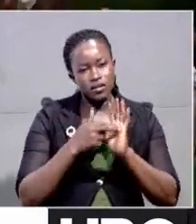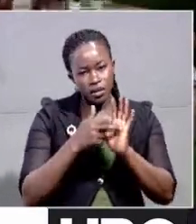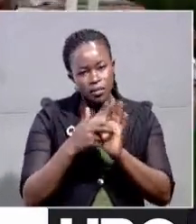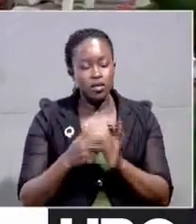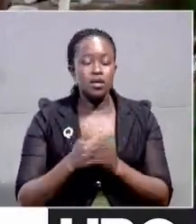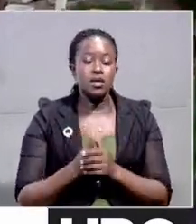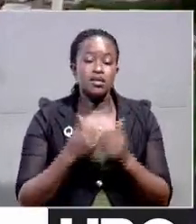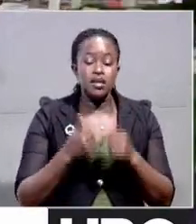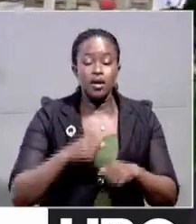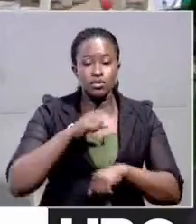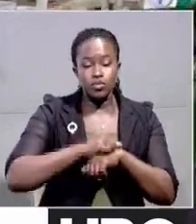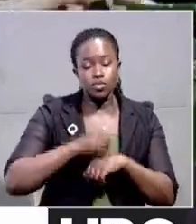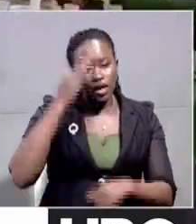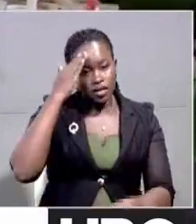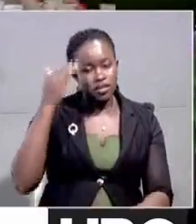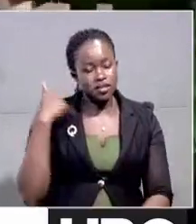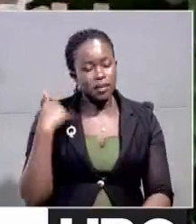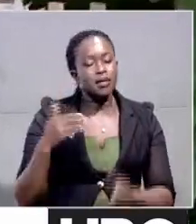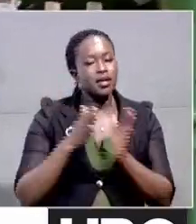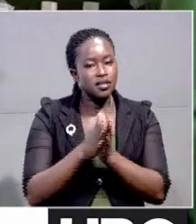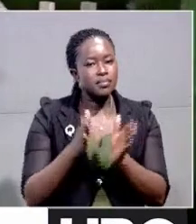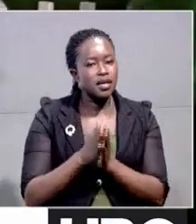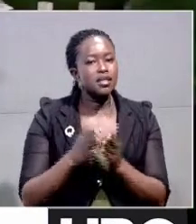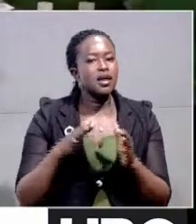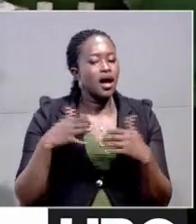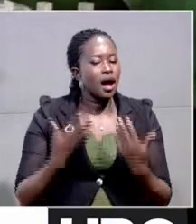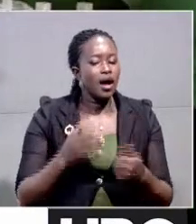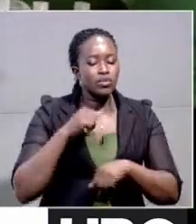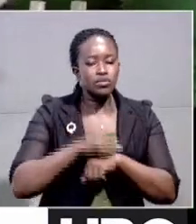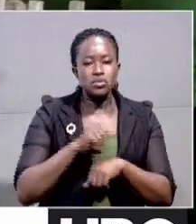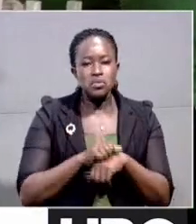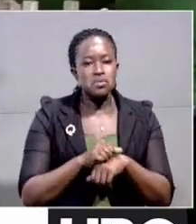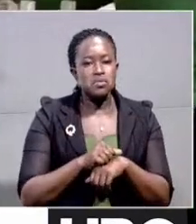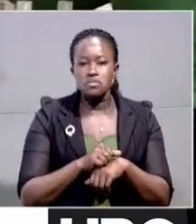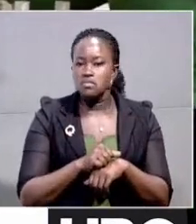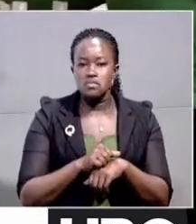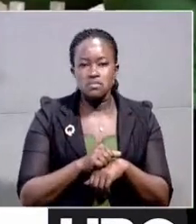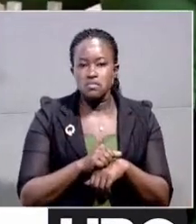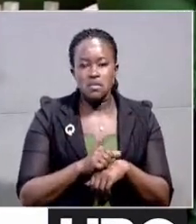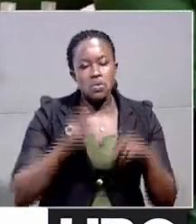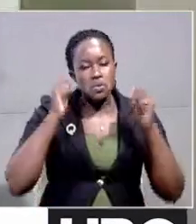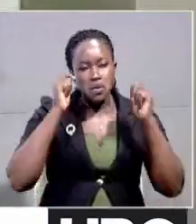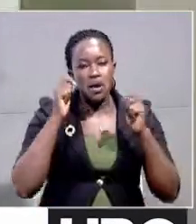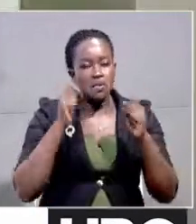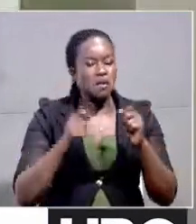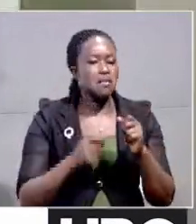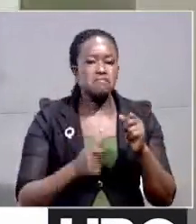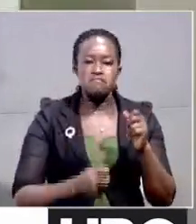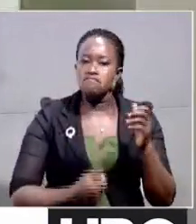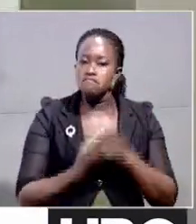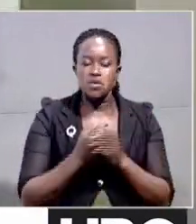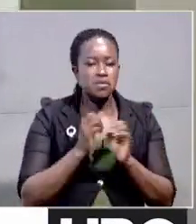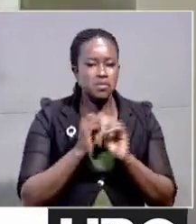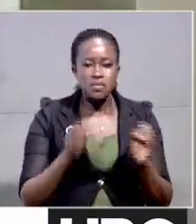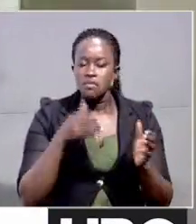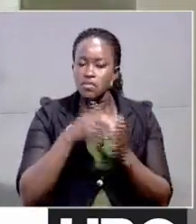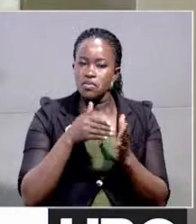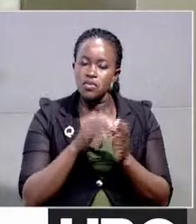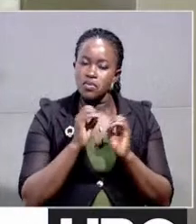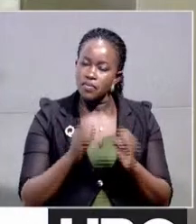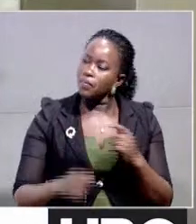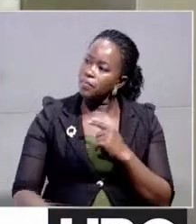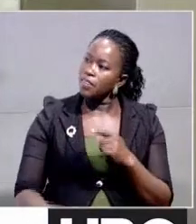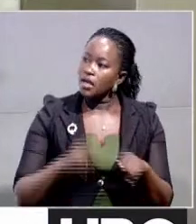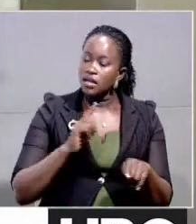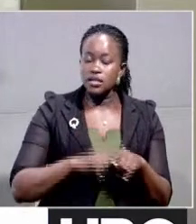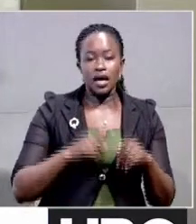the school head teacher, explains how this school was not affected by the industrial action. When the industrial action started,